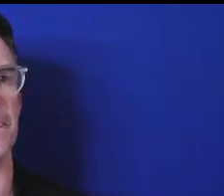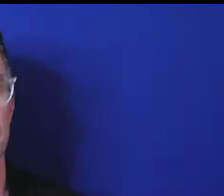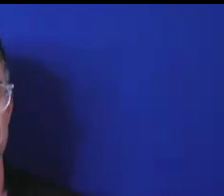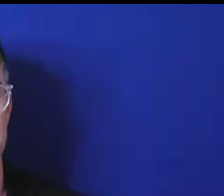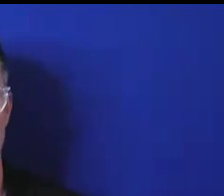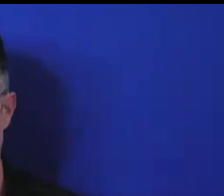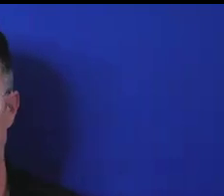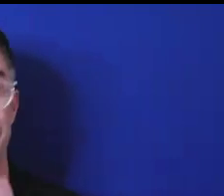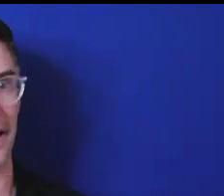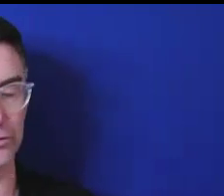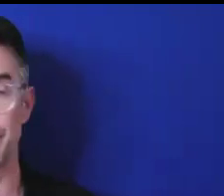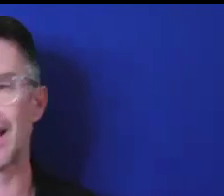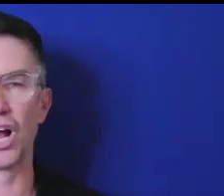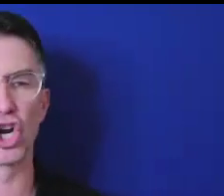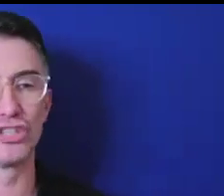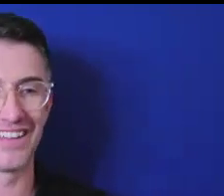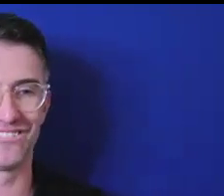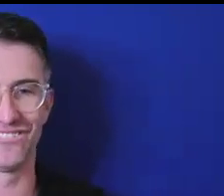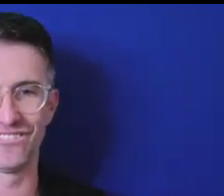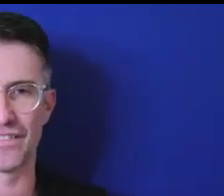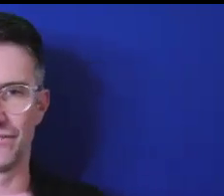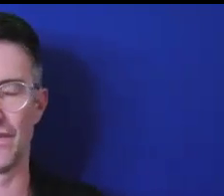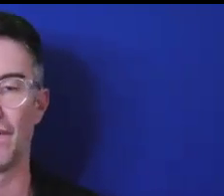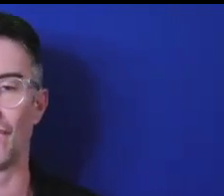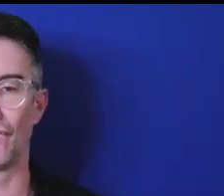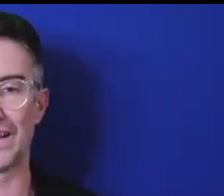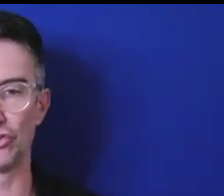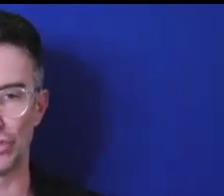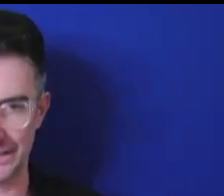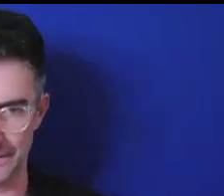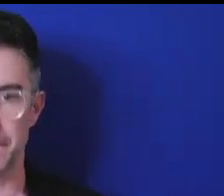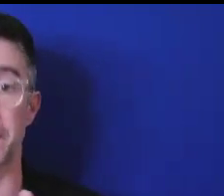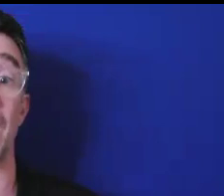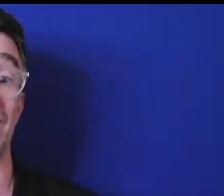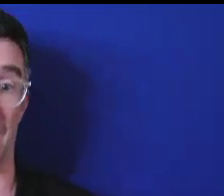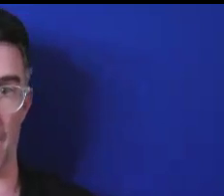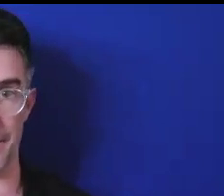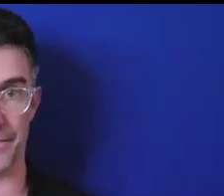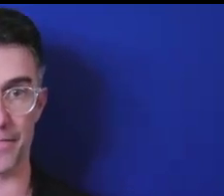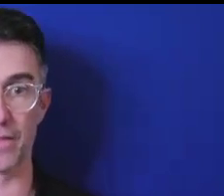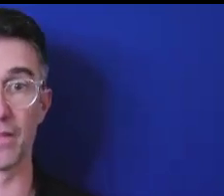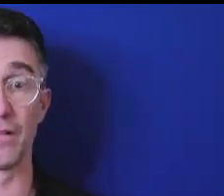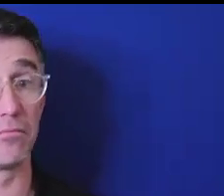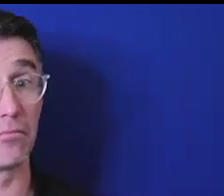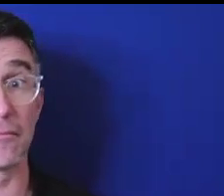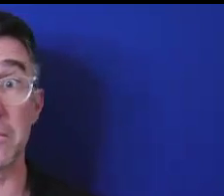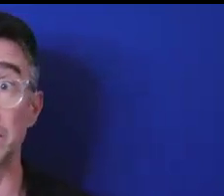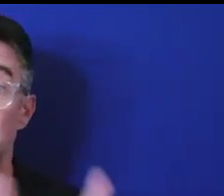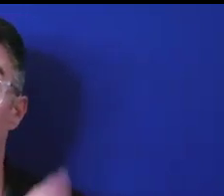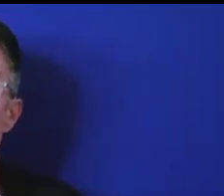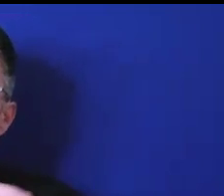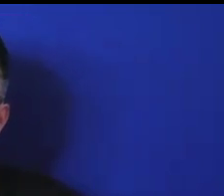the doctor assessment and the doctor is not the entry point to ensure that there is access at local level, doctors